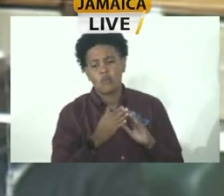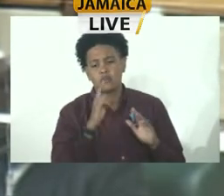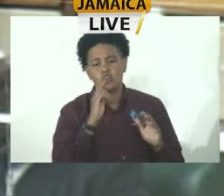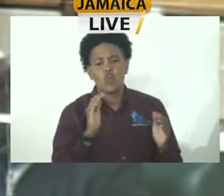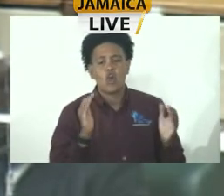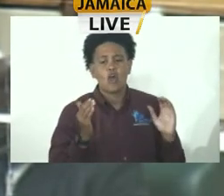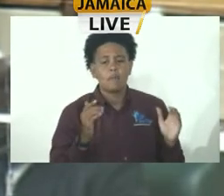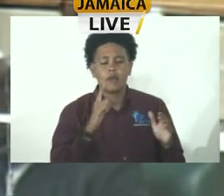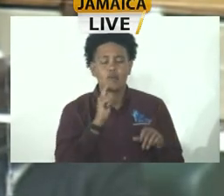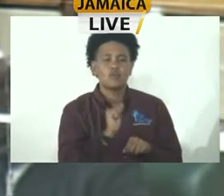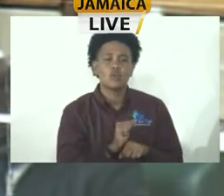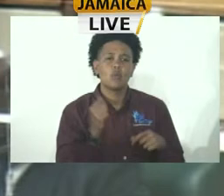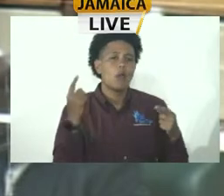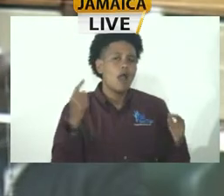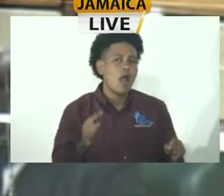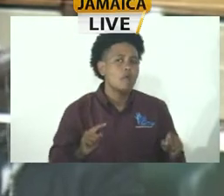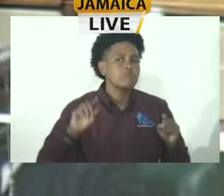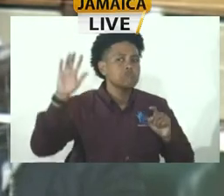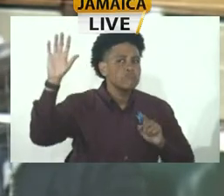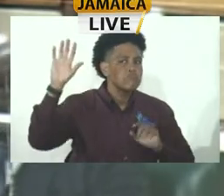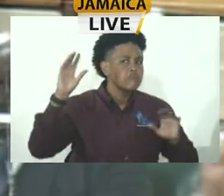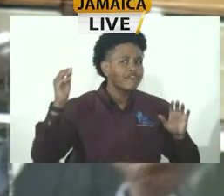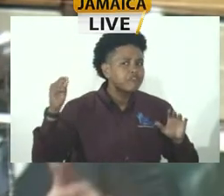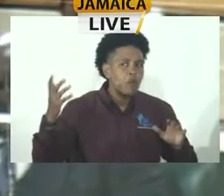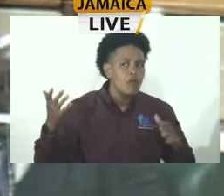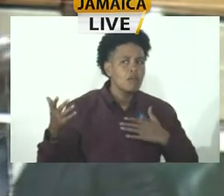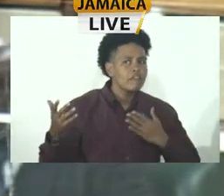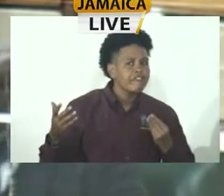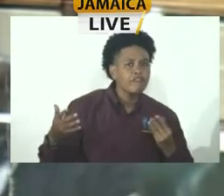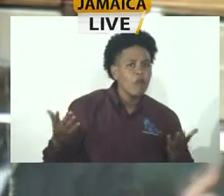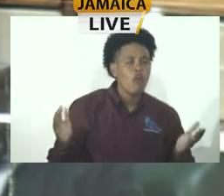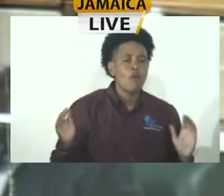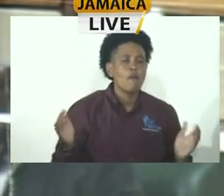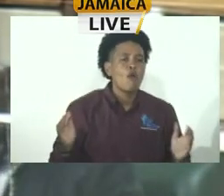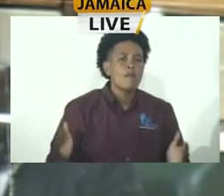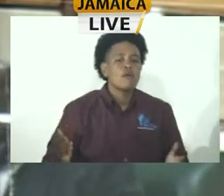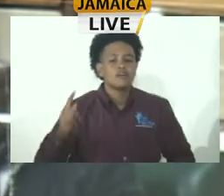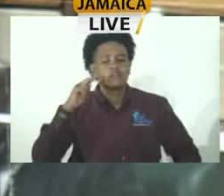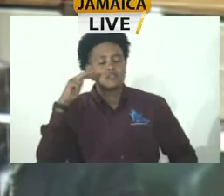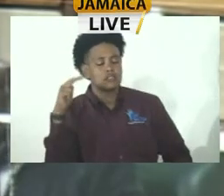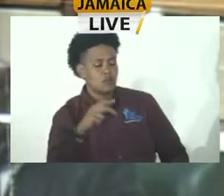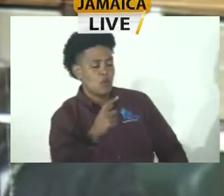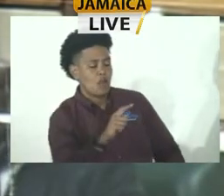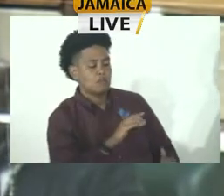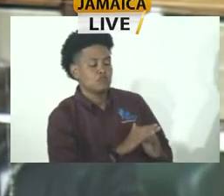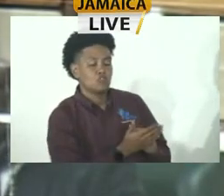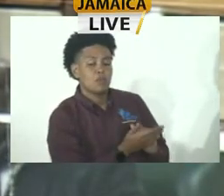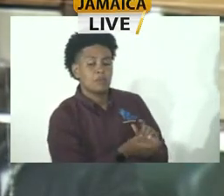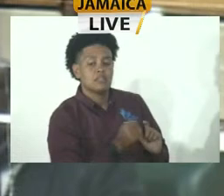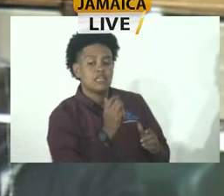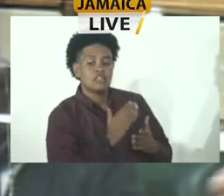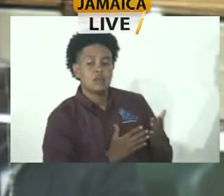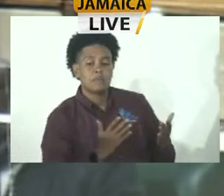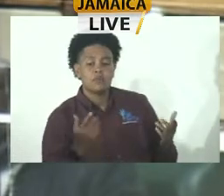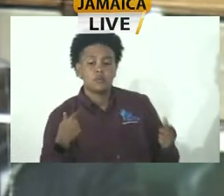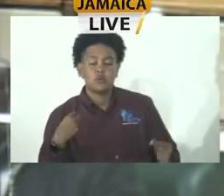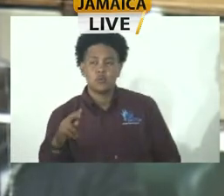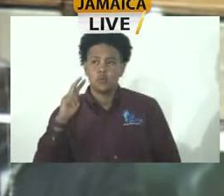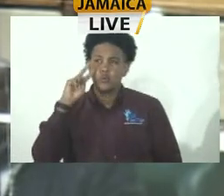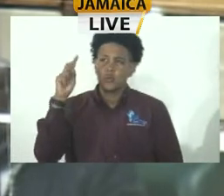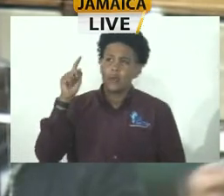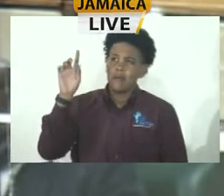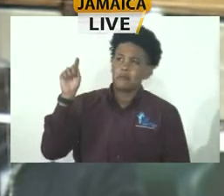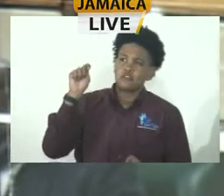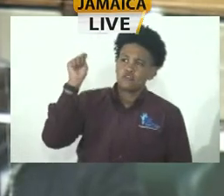what is happening uh and you know they they will look at what is happening in jamaica they will take some other things we are doing we look at what is happening in